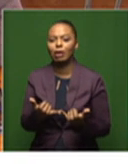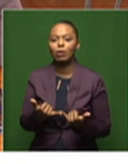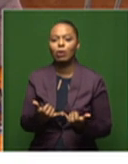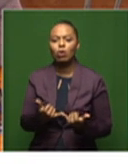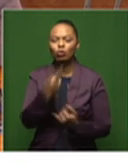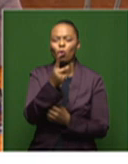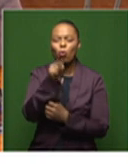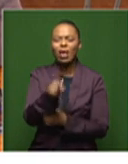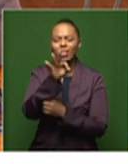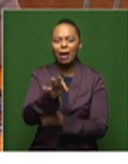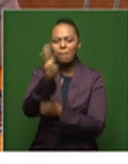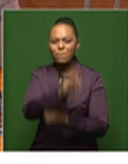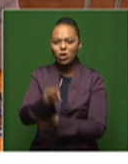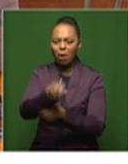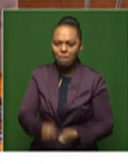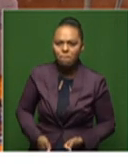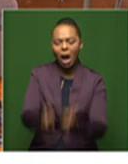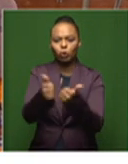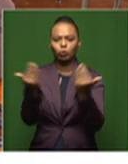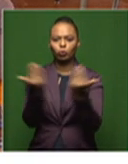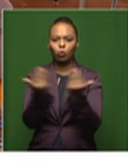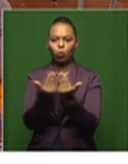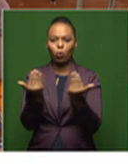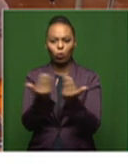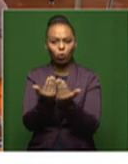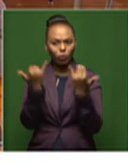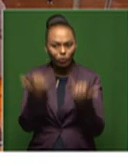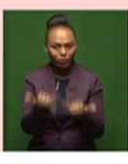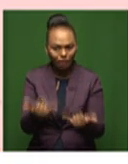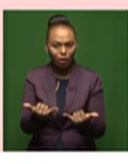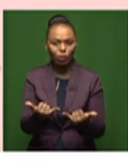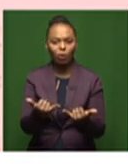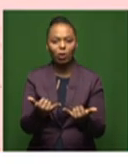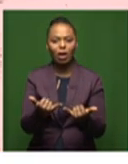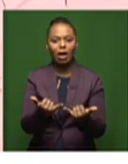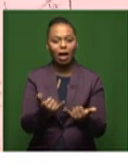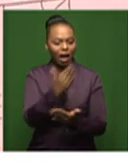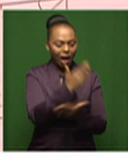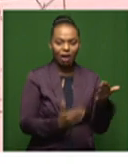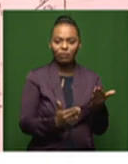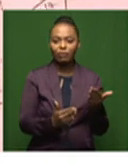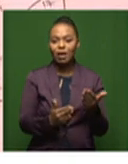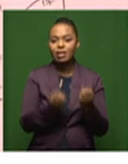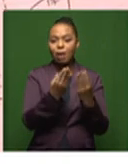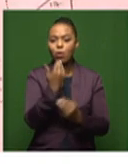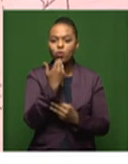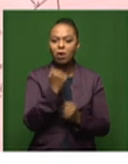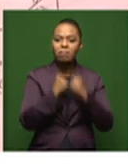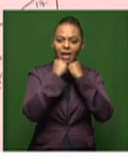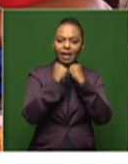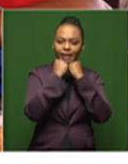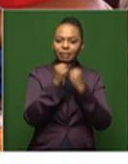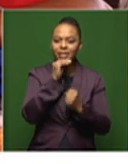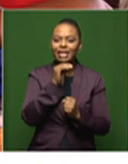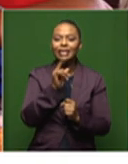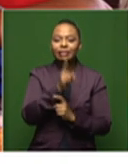2.3 million learners with almost half of those numbers being parents, being part of our schooling environment.